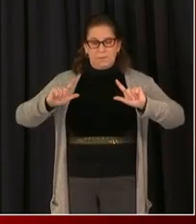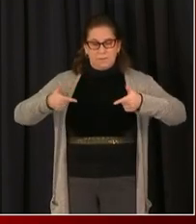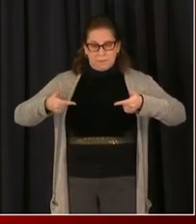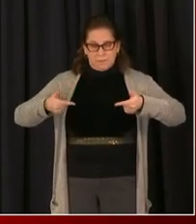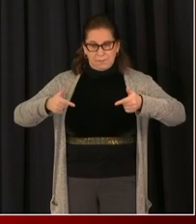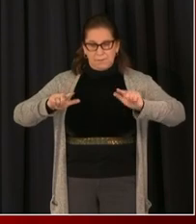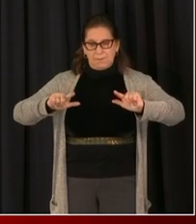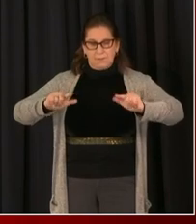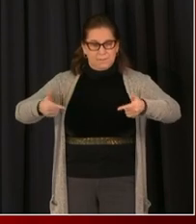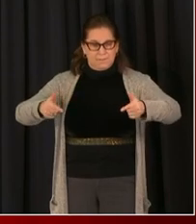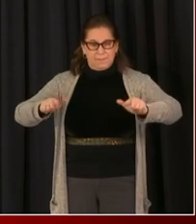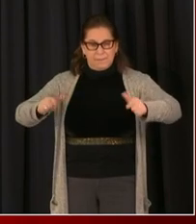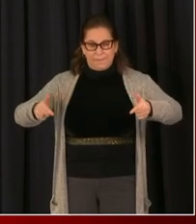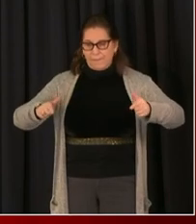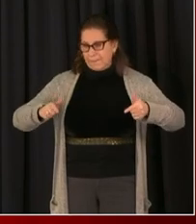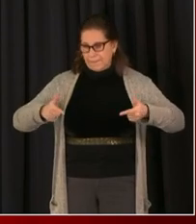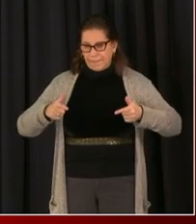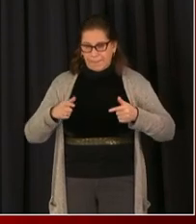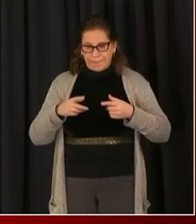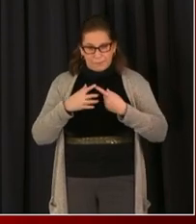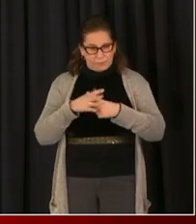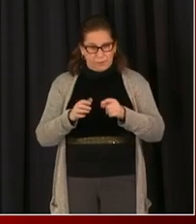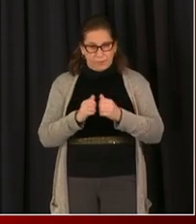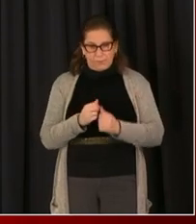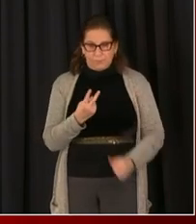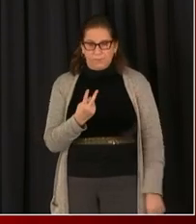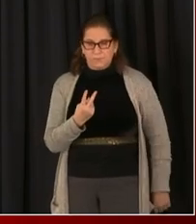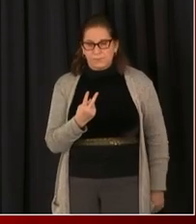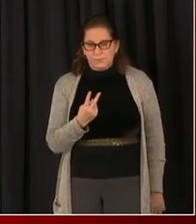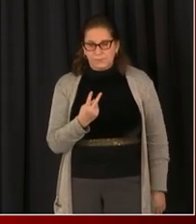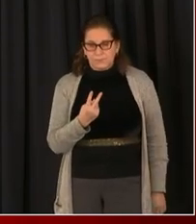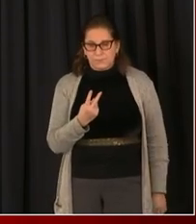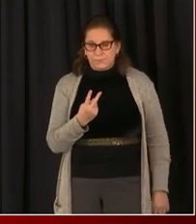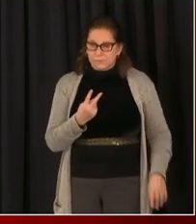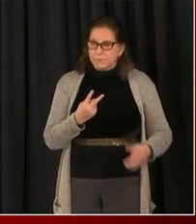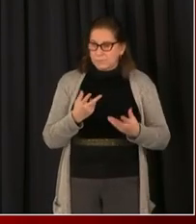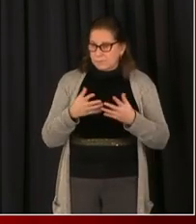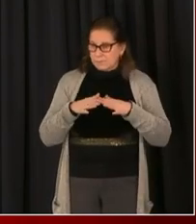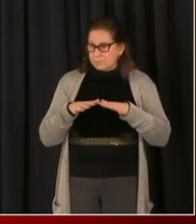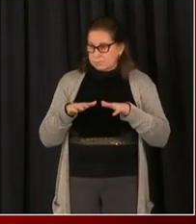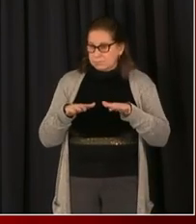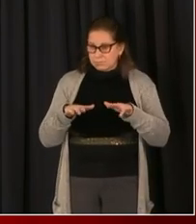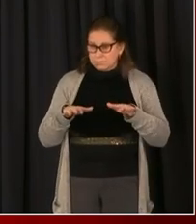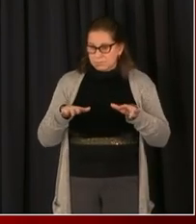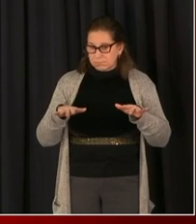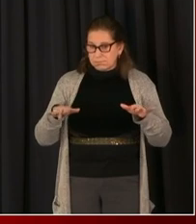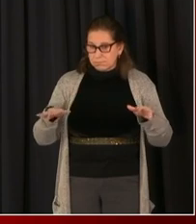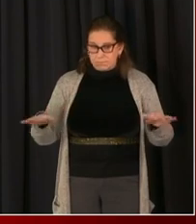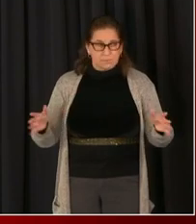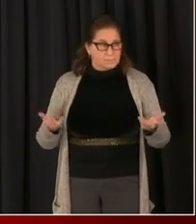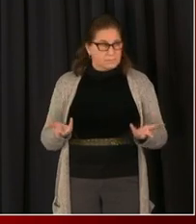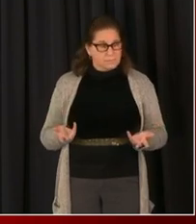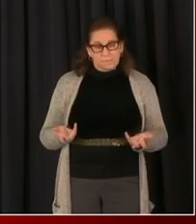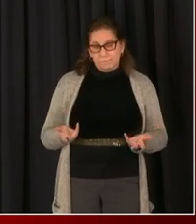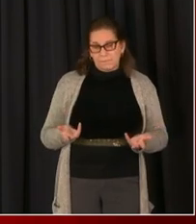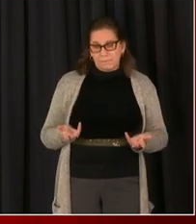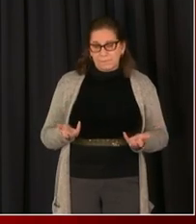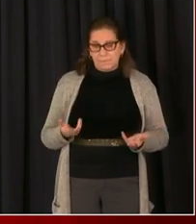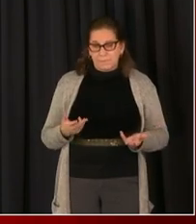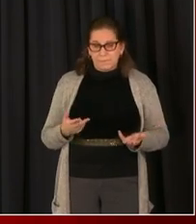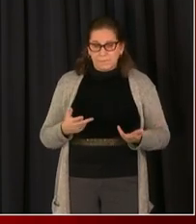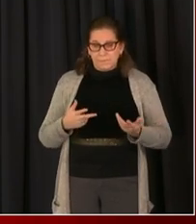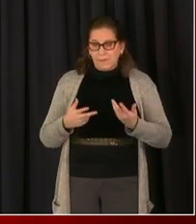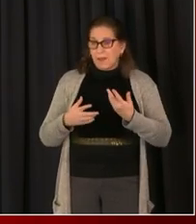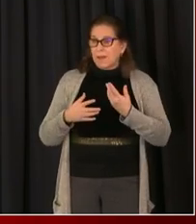two cases. Okay, and then. Okay, so it could be as few as 2, as many as 20, 30, what have